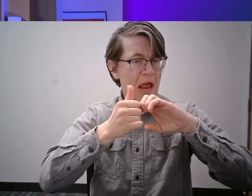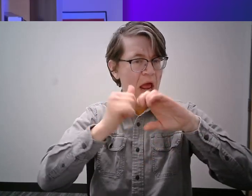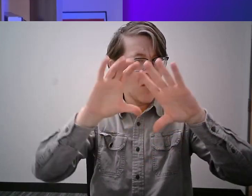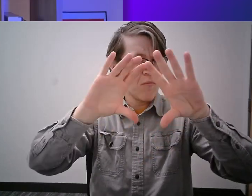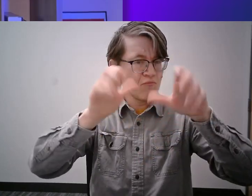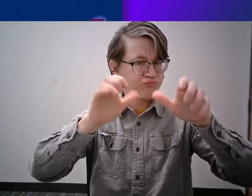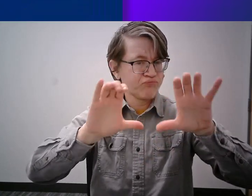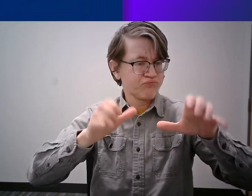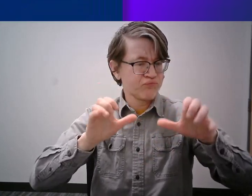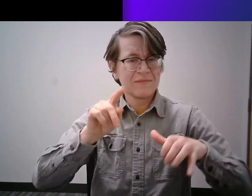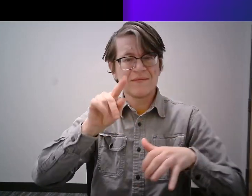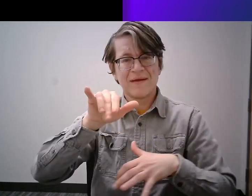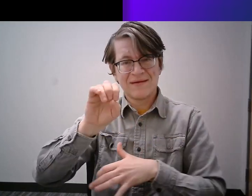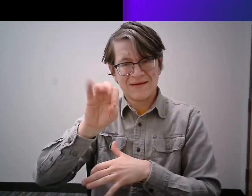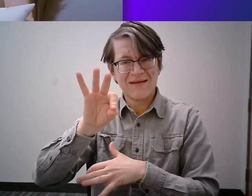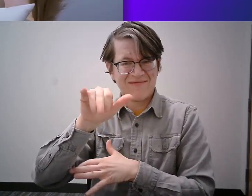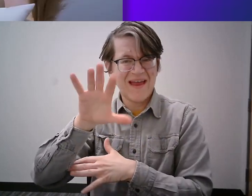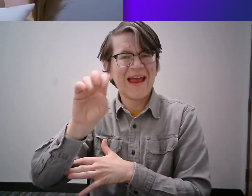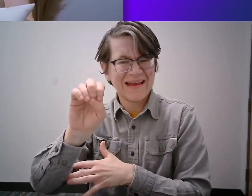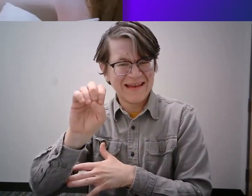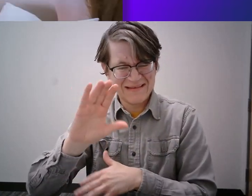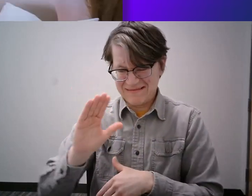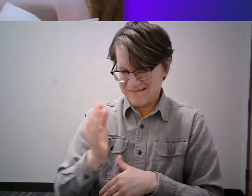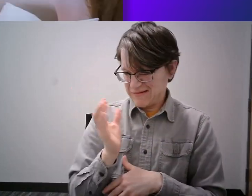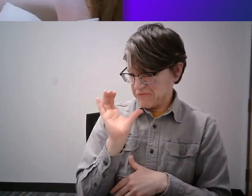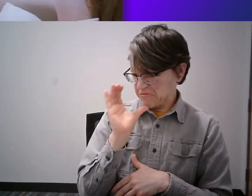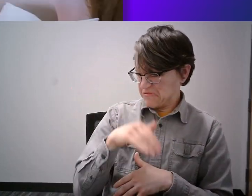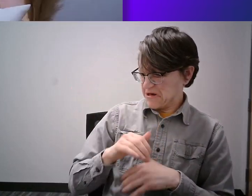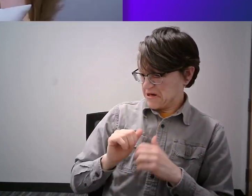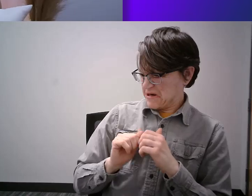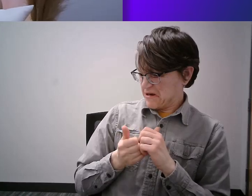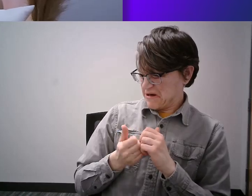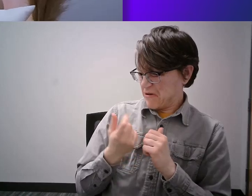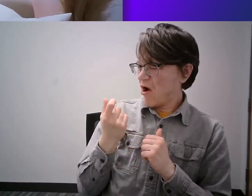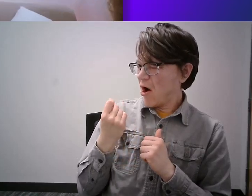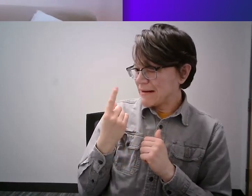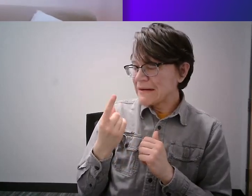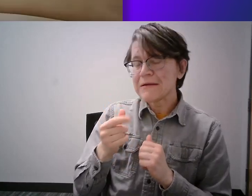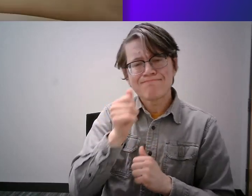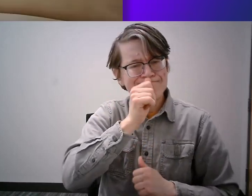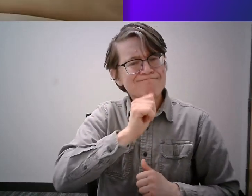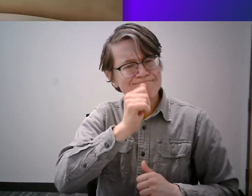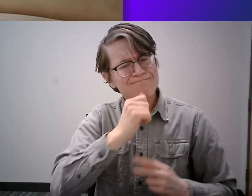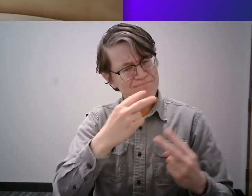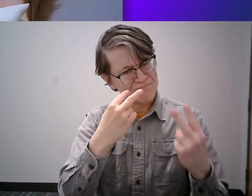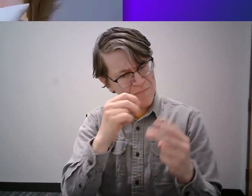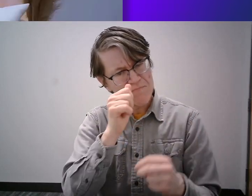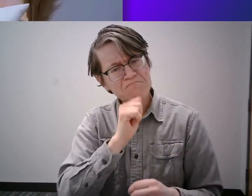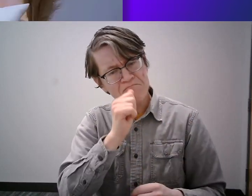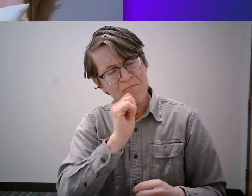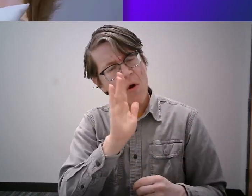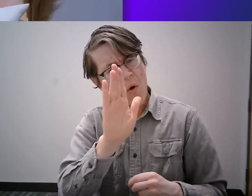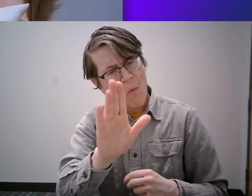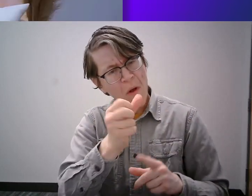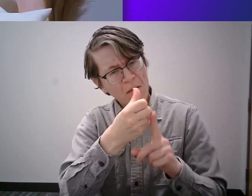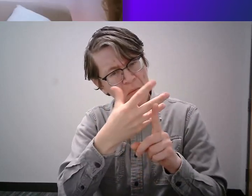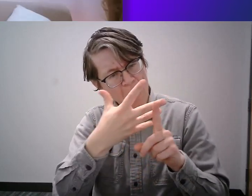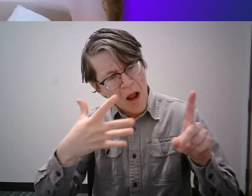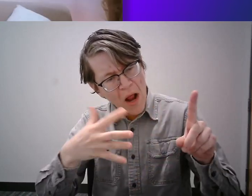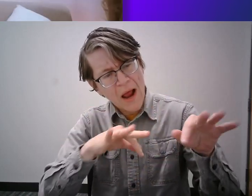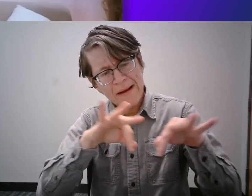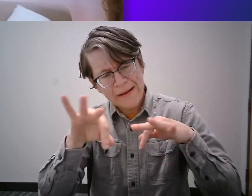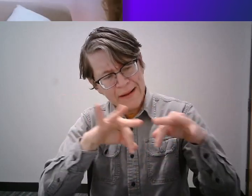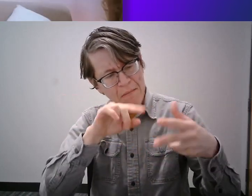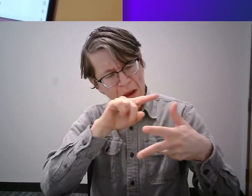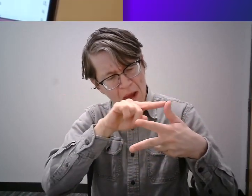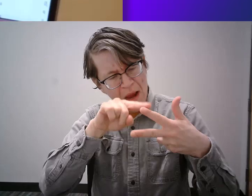something beautiful. So you found an awesome job post, but your resume is outdated? No worries. With Adobe Acrobat Pro's super